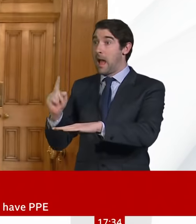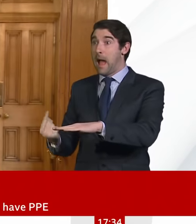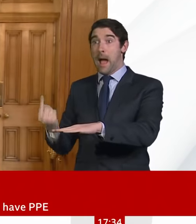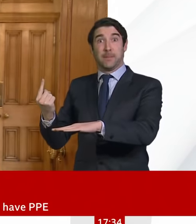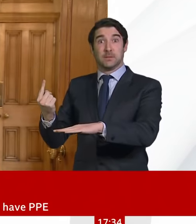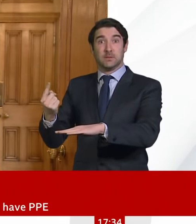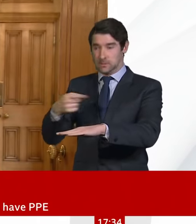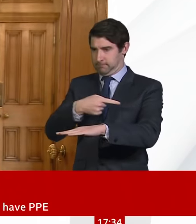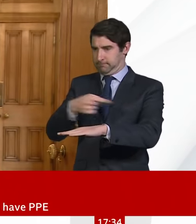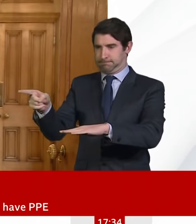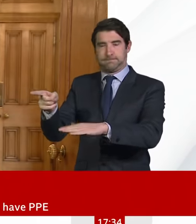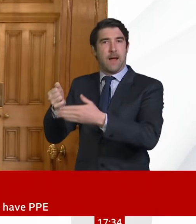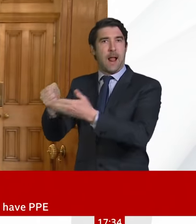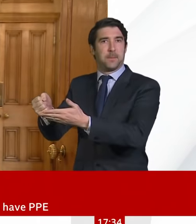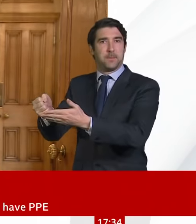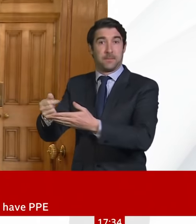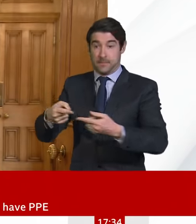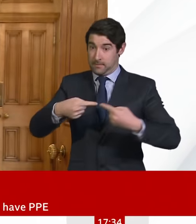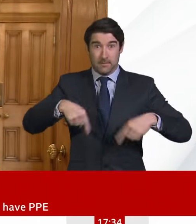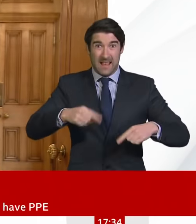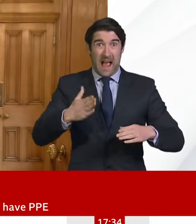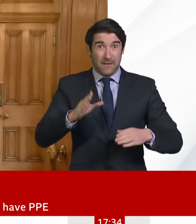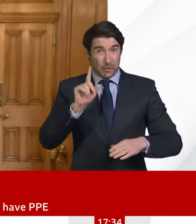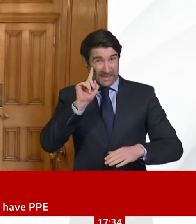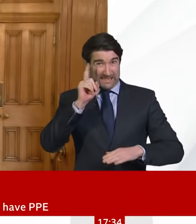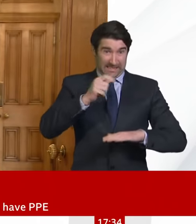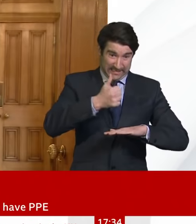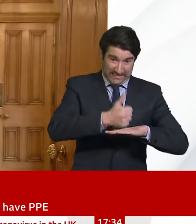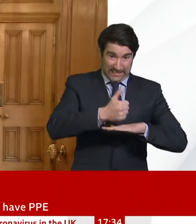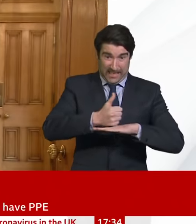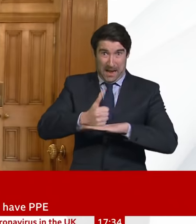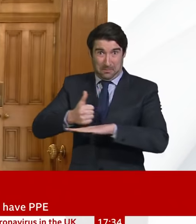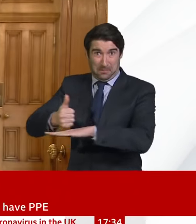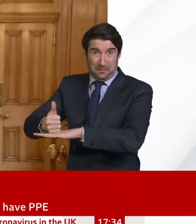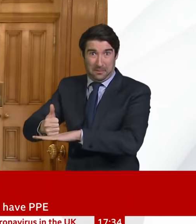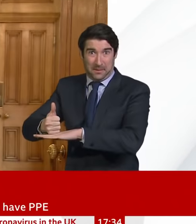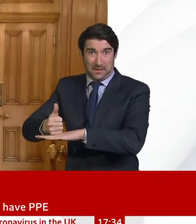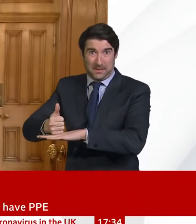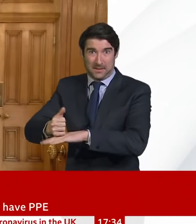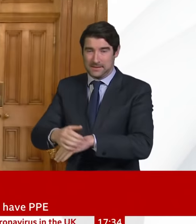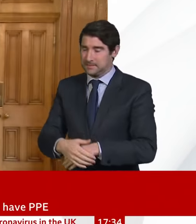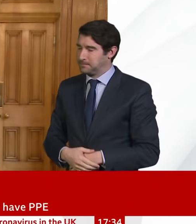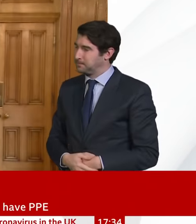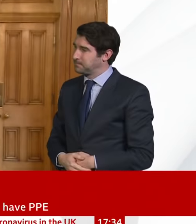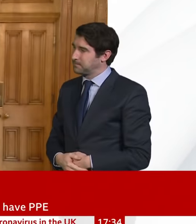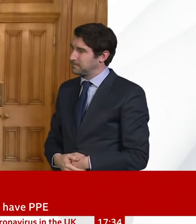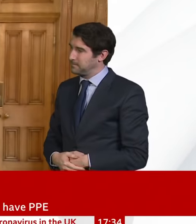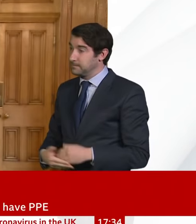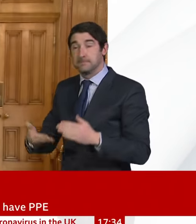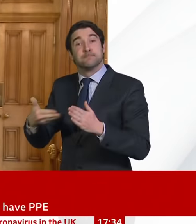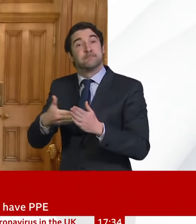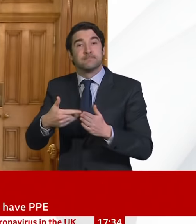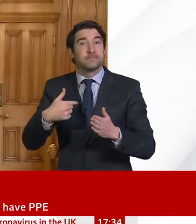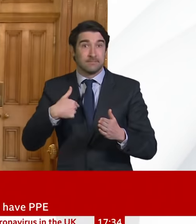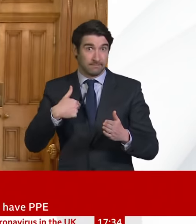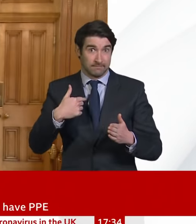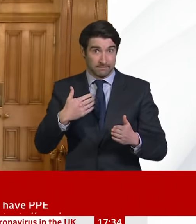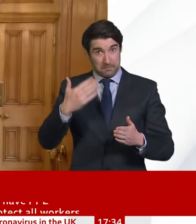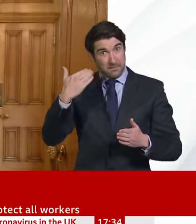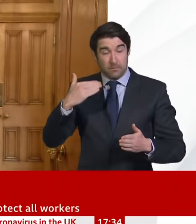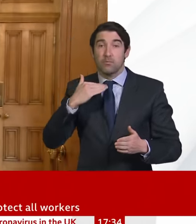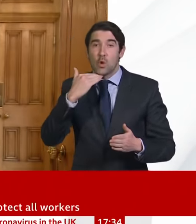been a shortage of both swabs and reagents. Thanks to the ingenuity of my team, we have fixed the